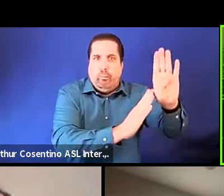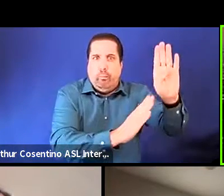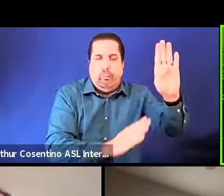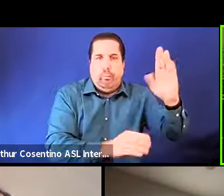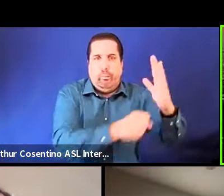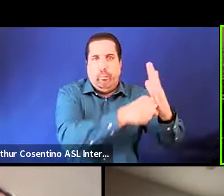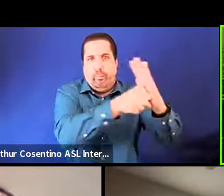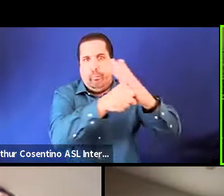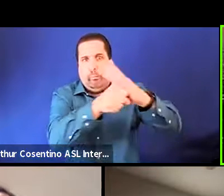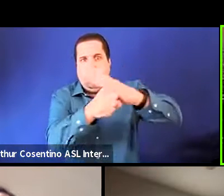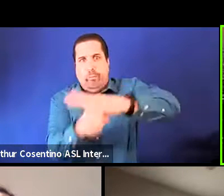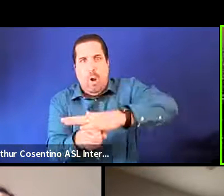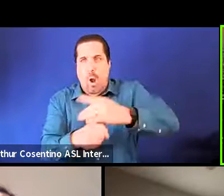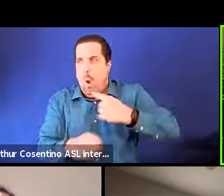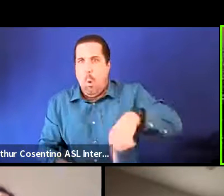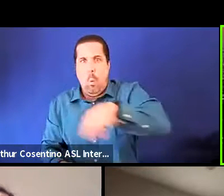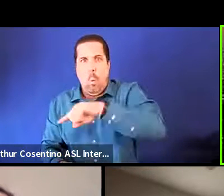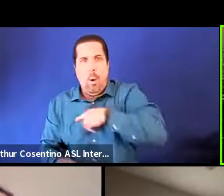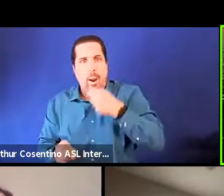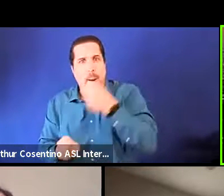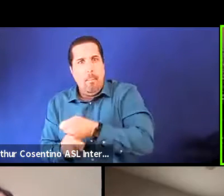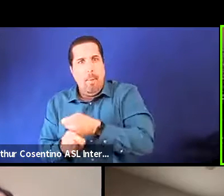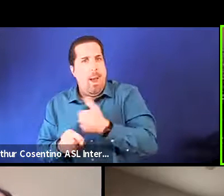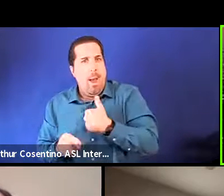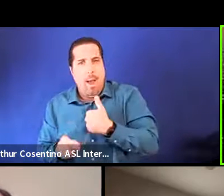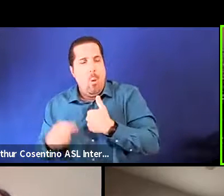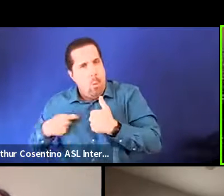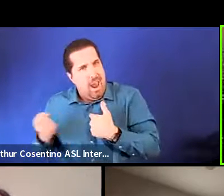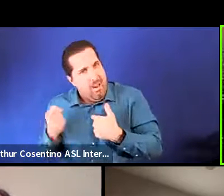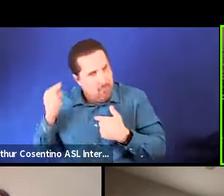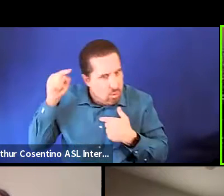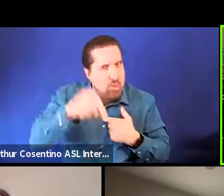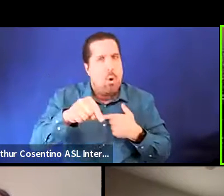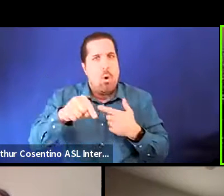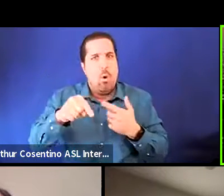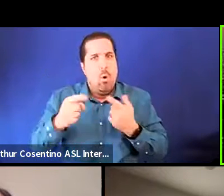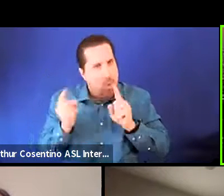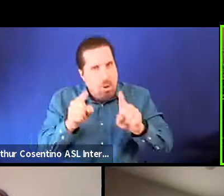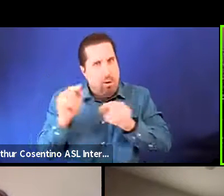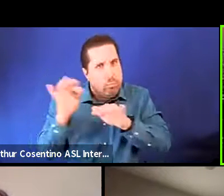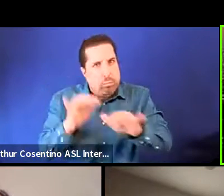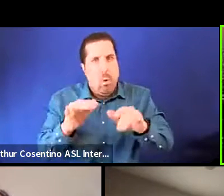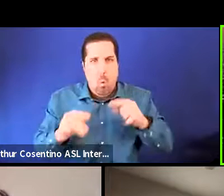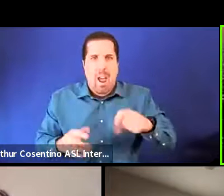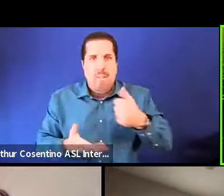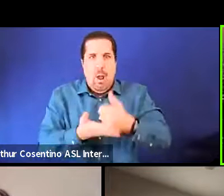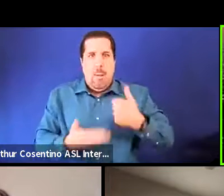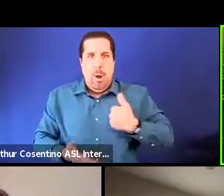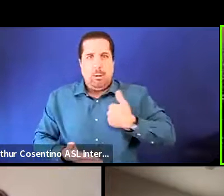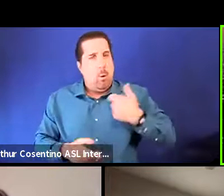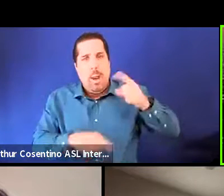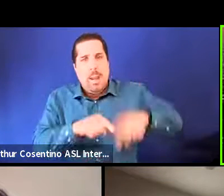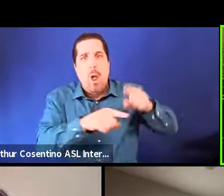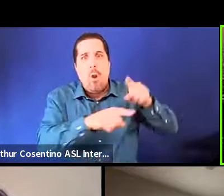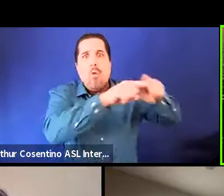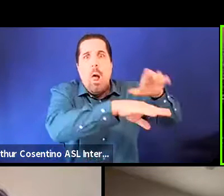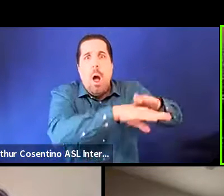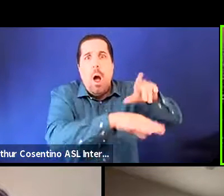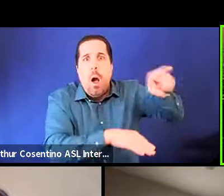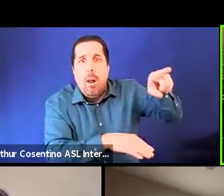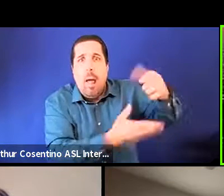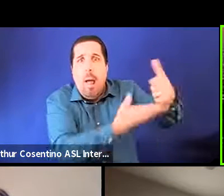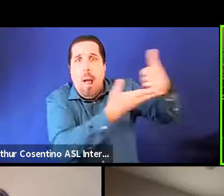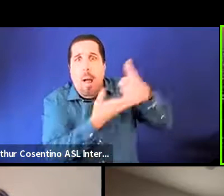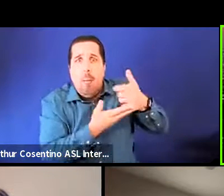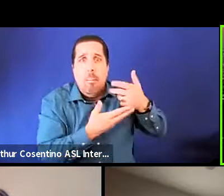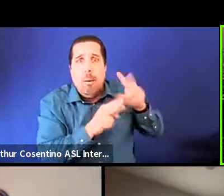getting impacted by it. We have to come and we have to be our own help. like we can't rely on others to help us because we're going to get solutions we don't